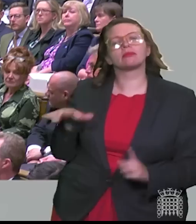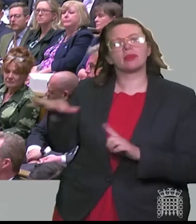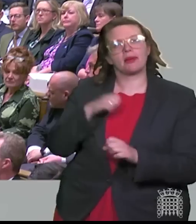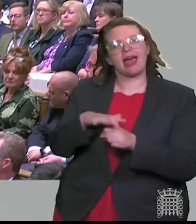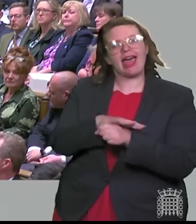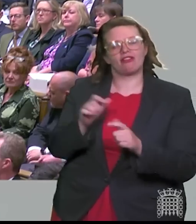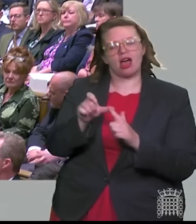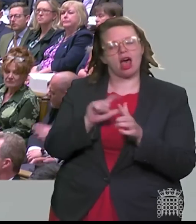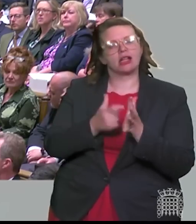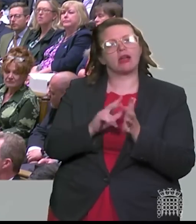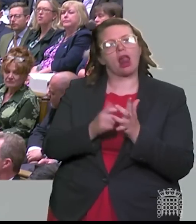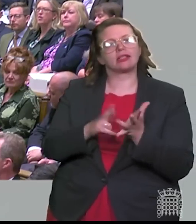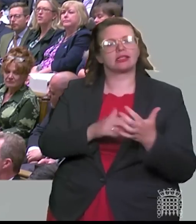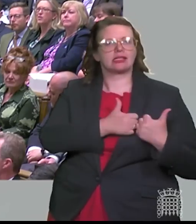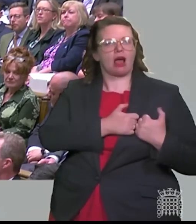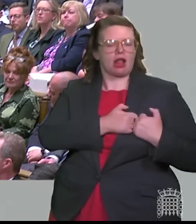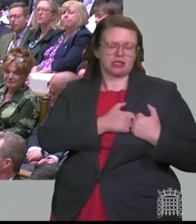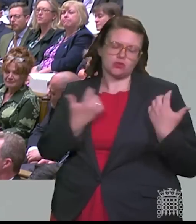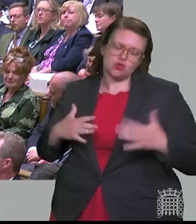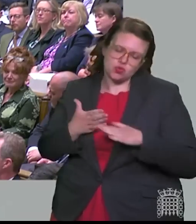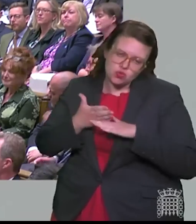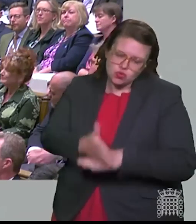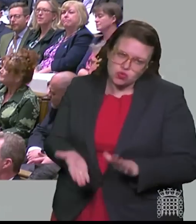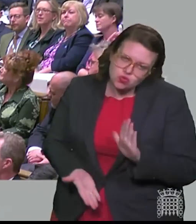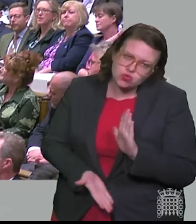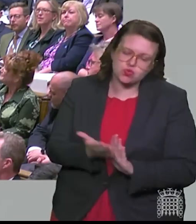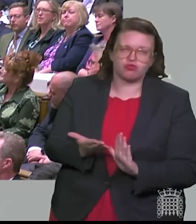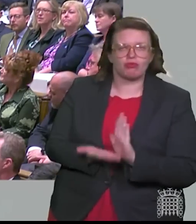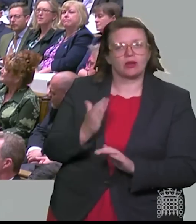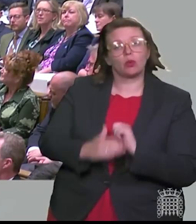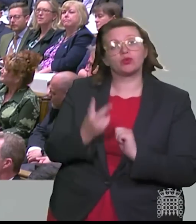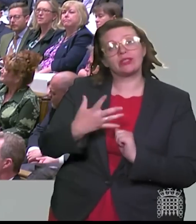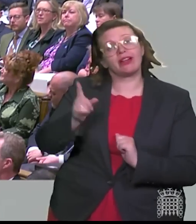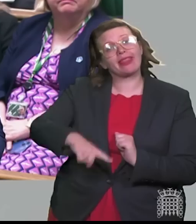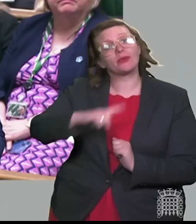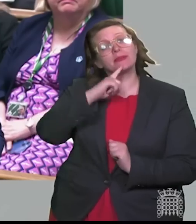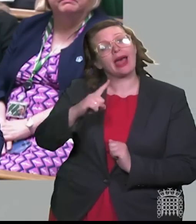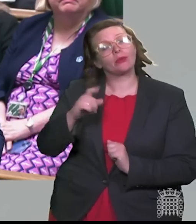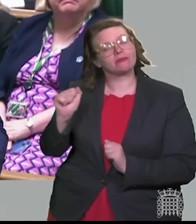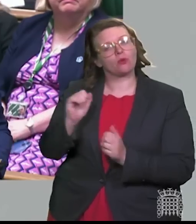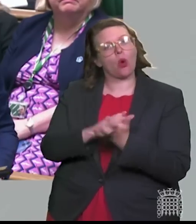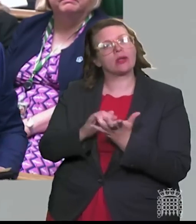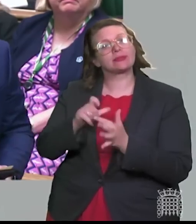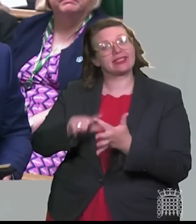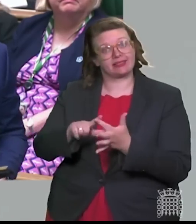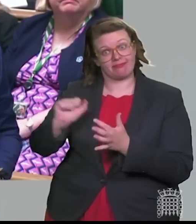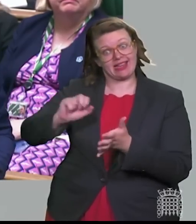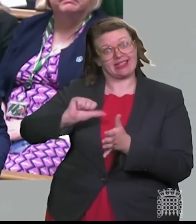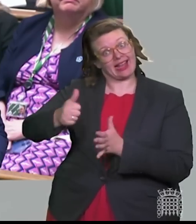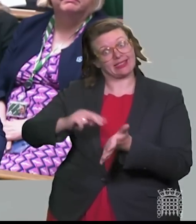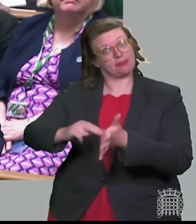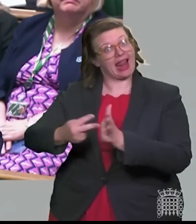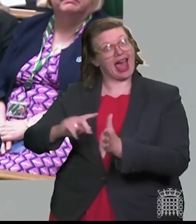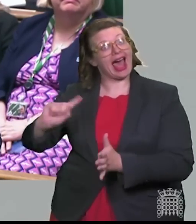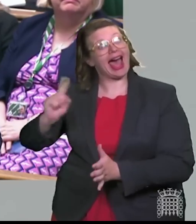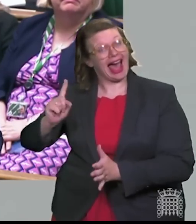£35,000 for St Teresa's Hospice in the last 25 years. Nancy's next adventure was to do a skydive, but having had